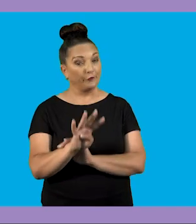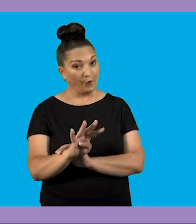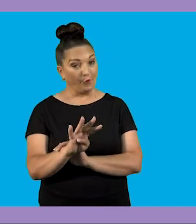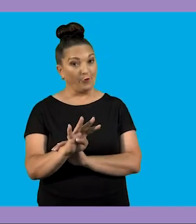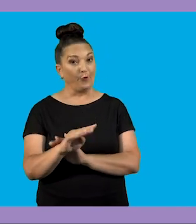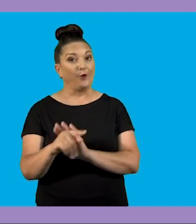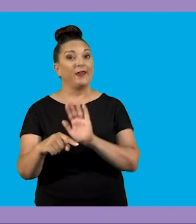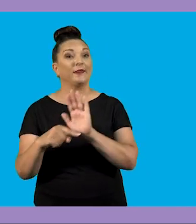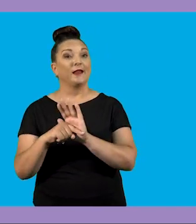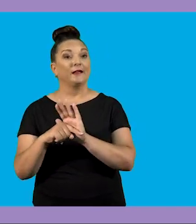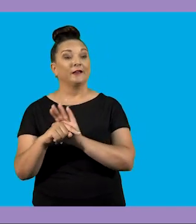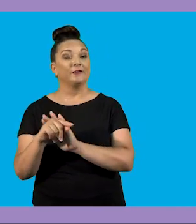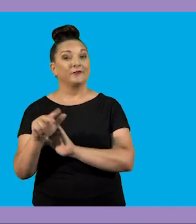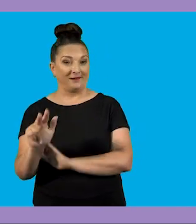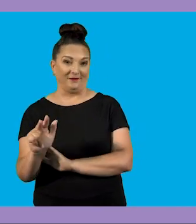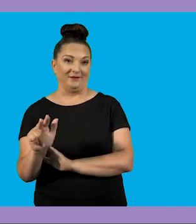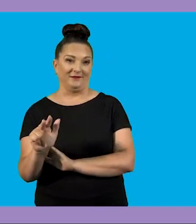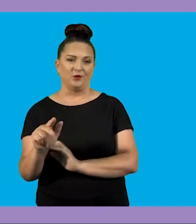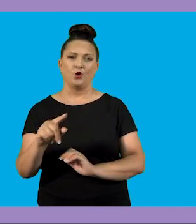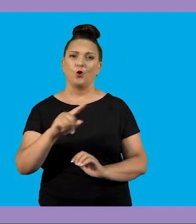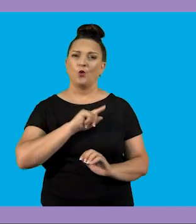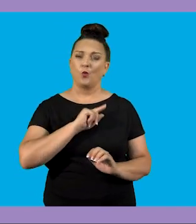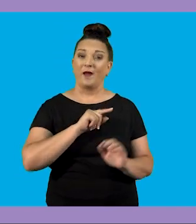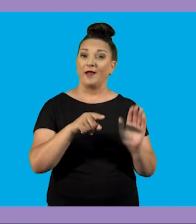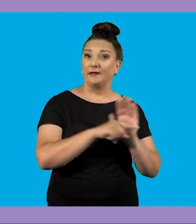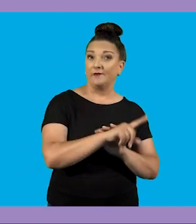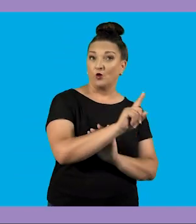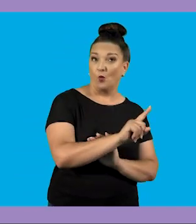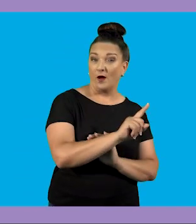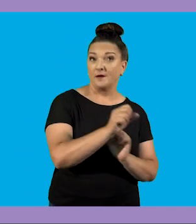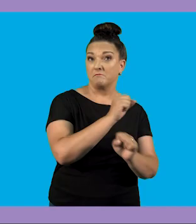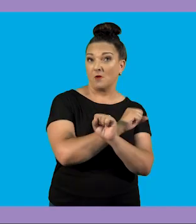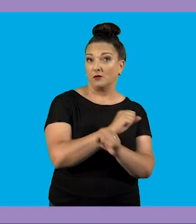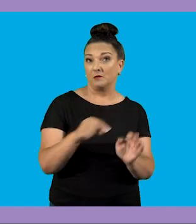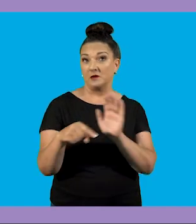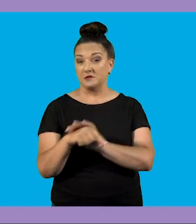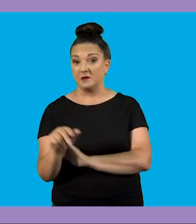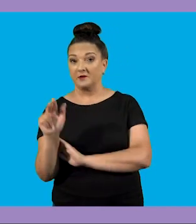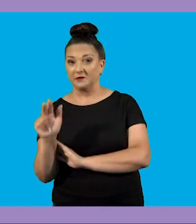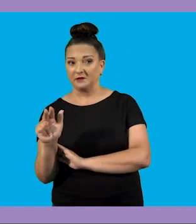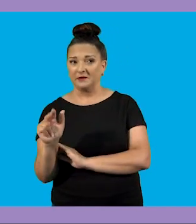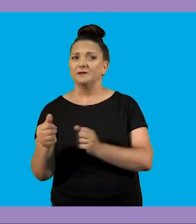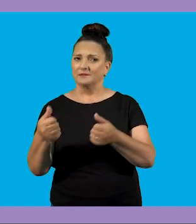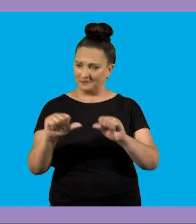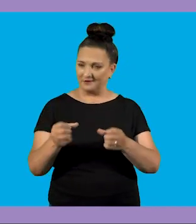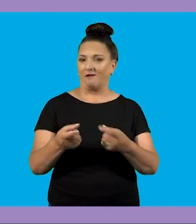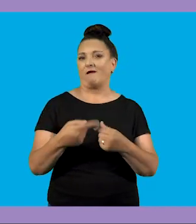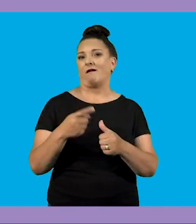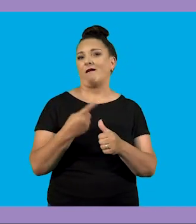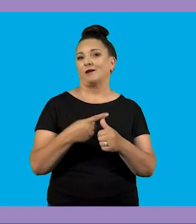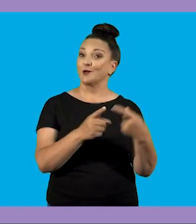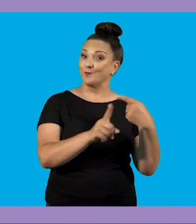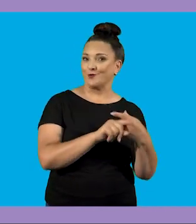but a negative 4 and a negative 8. Because when we say negative 1 multiplied by negative 8, that gives us a positive